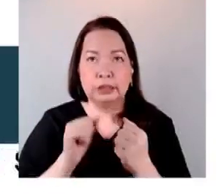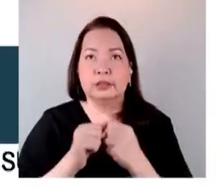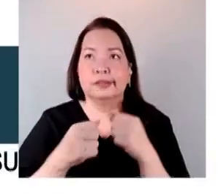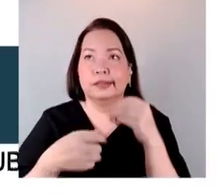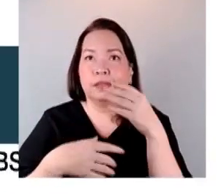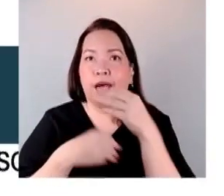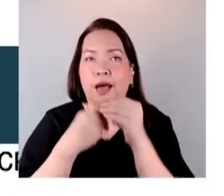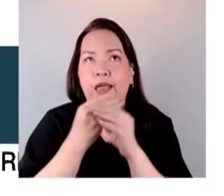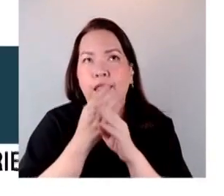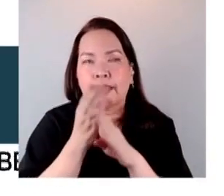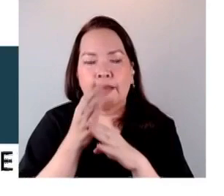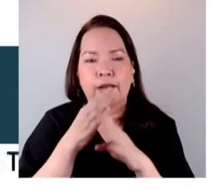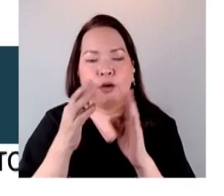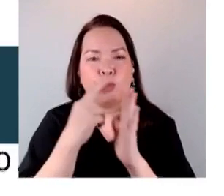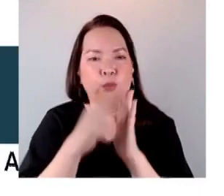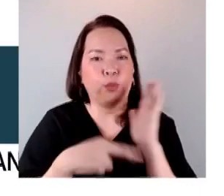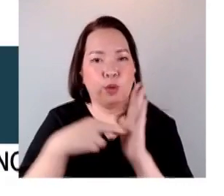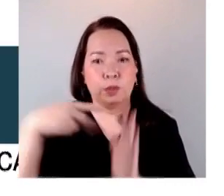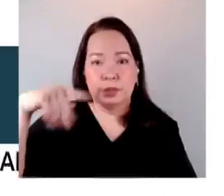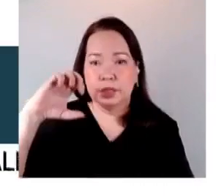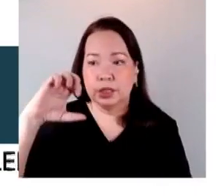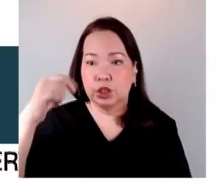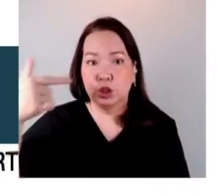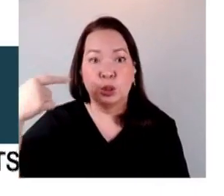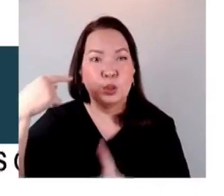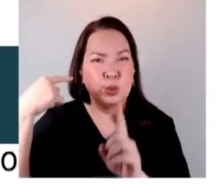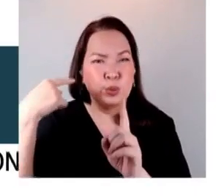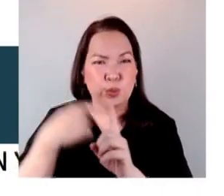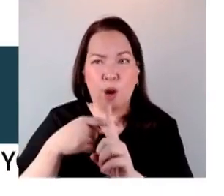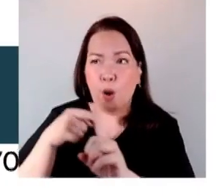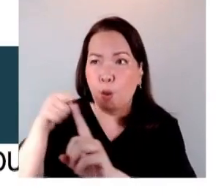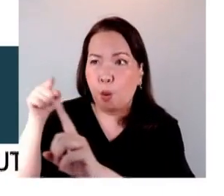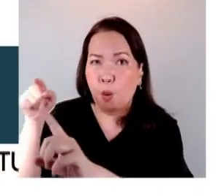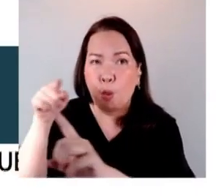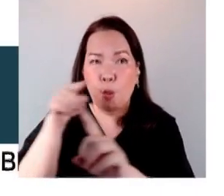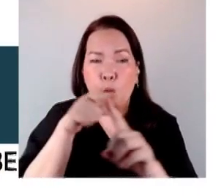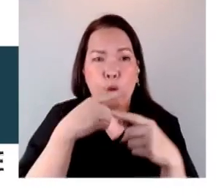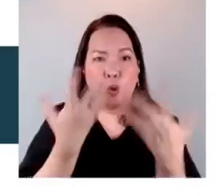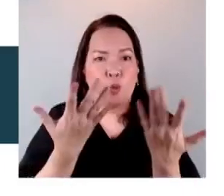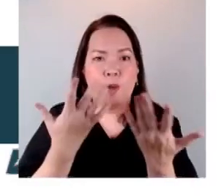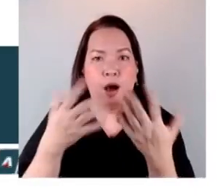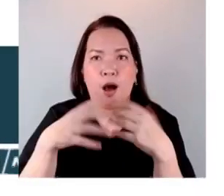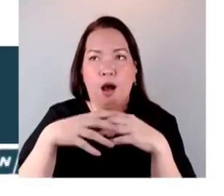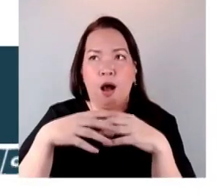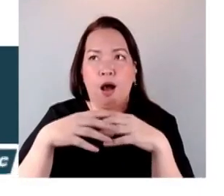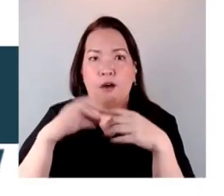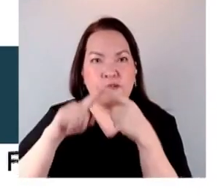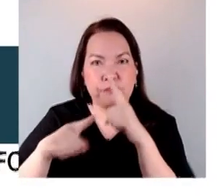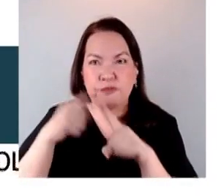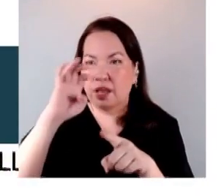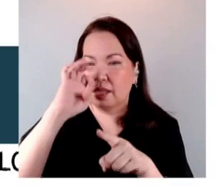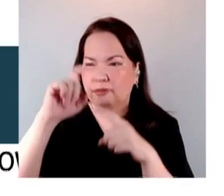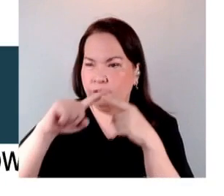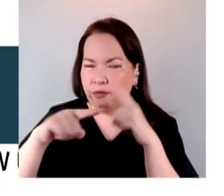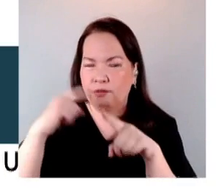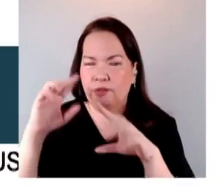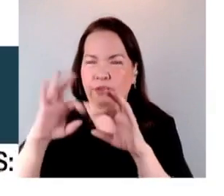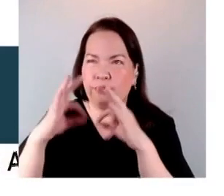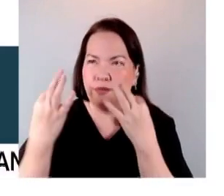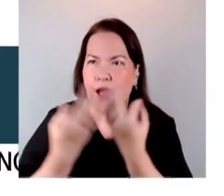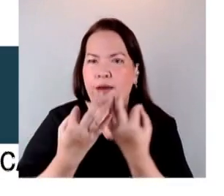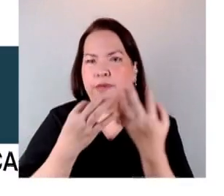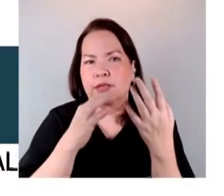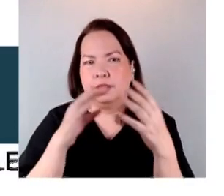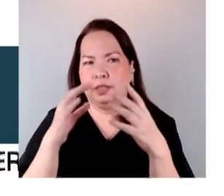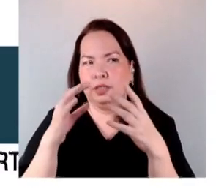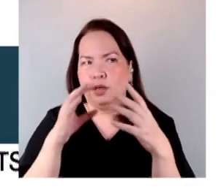way of going after Marcos cronies. Mm. You sort of stopped short there by saying that they can actually weaponize the